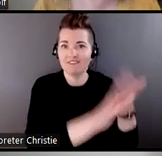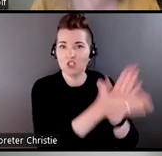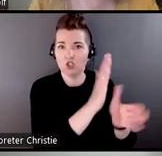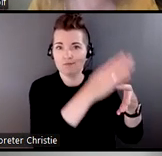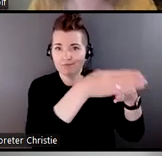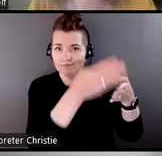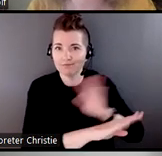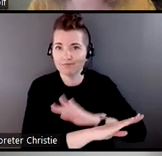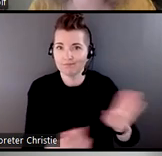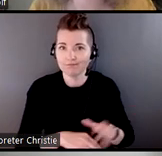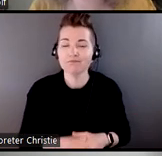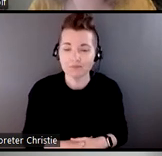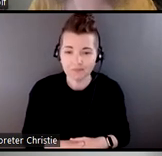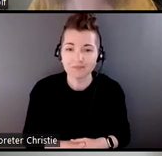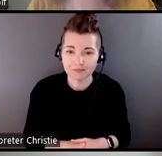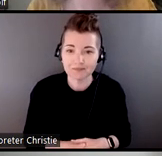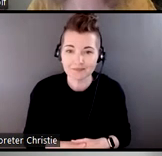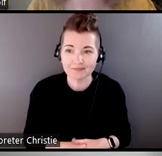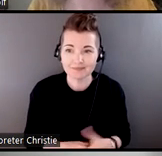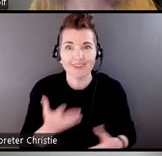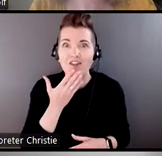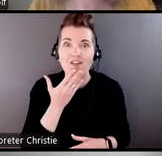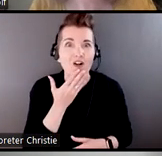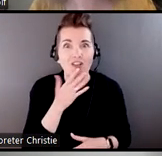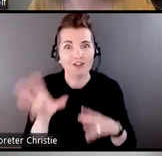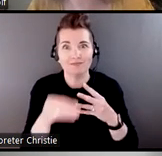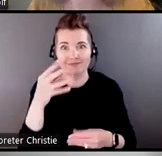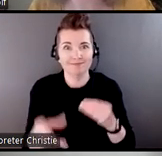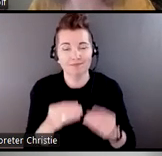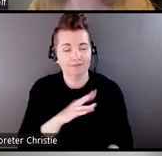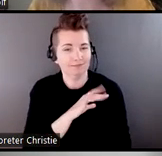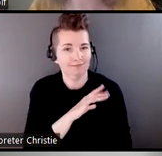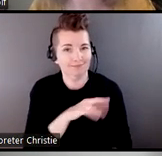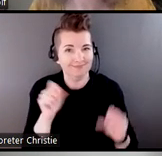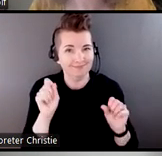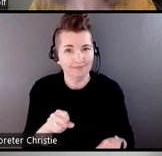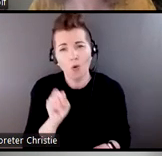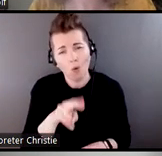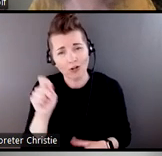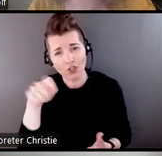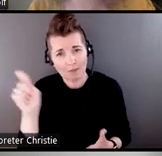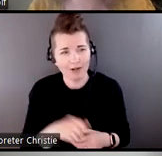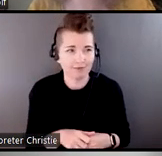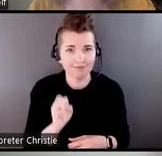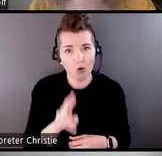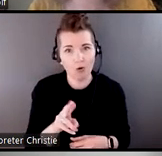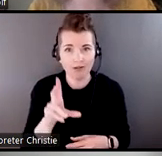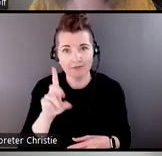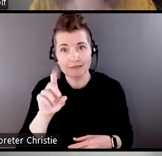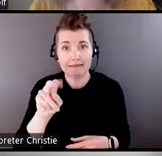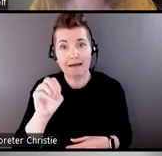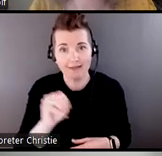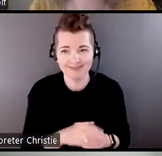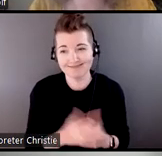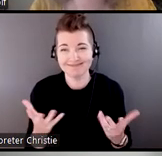I mean, that's one way. Again, color coding can be great, or you can do check marks or done, but it's an accountability thing. If